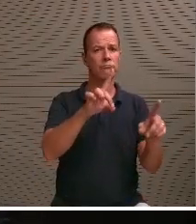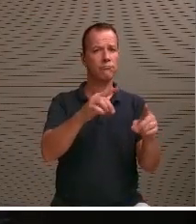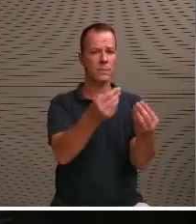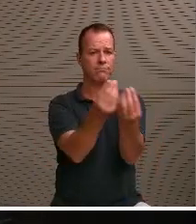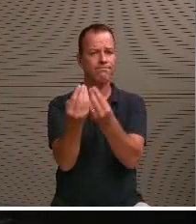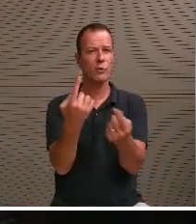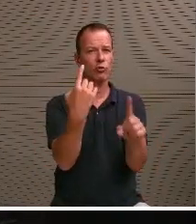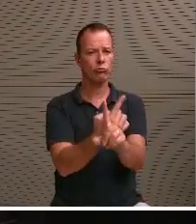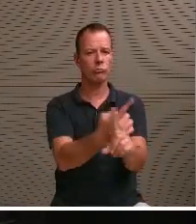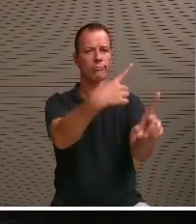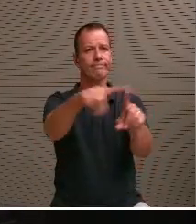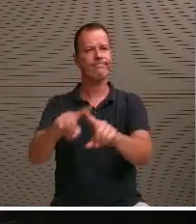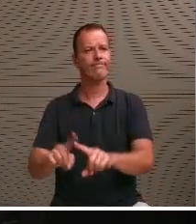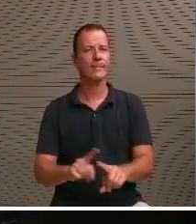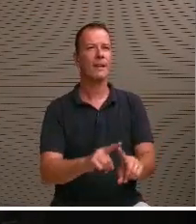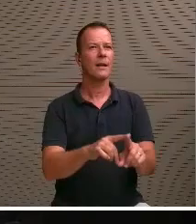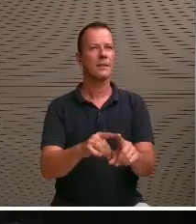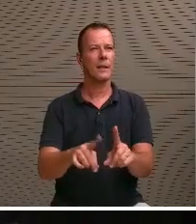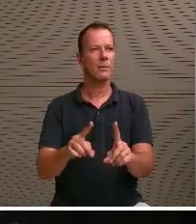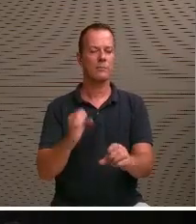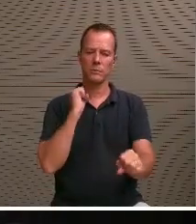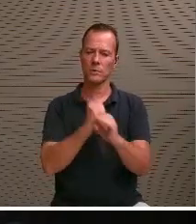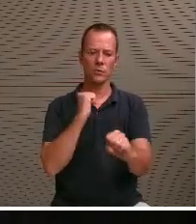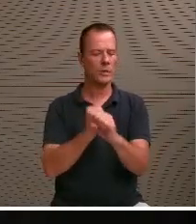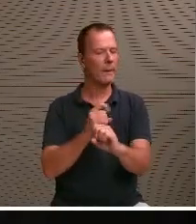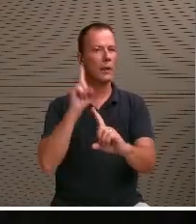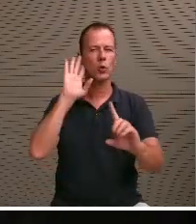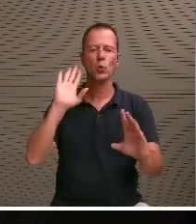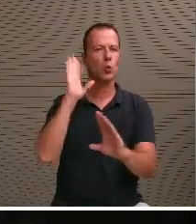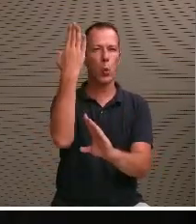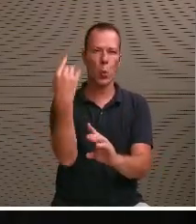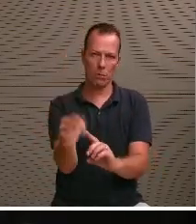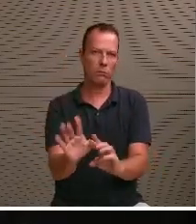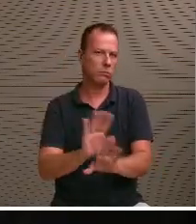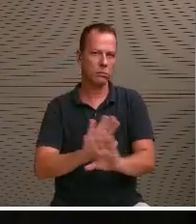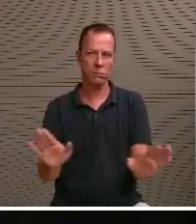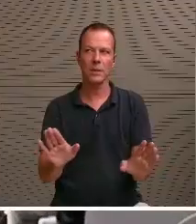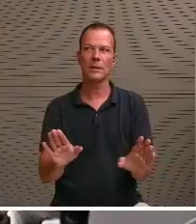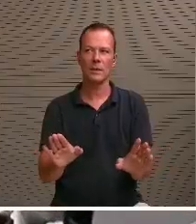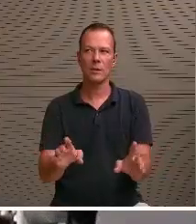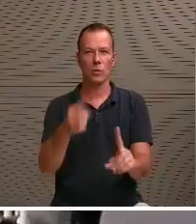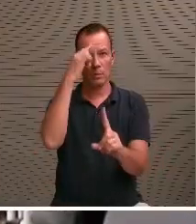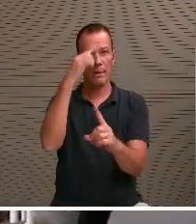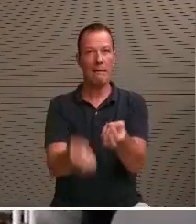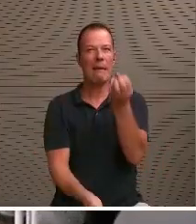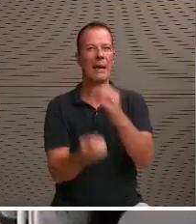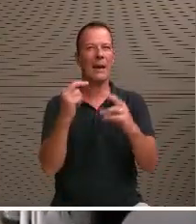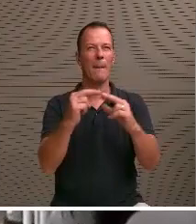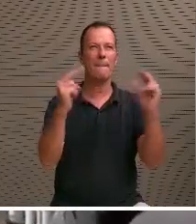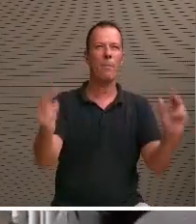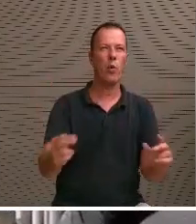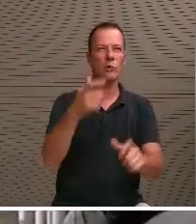it has a role so big to create bridges in between people, and